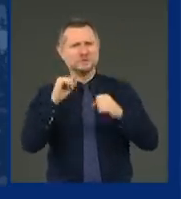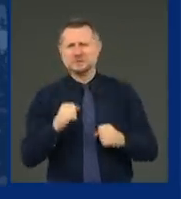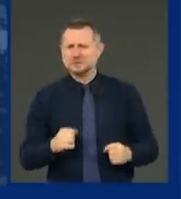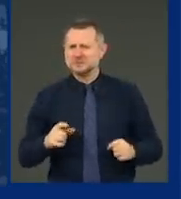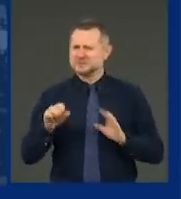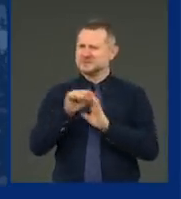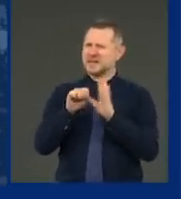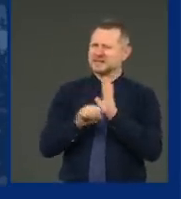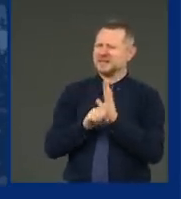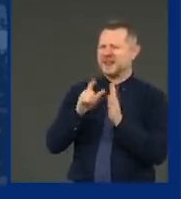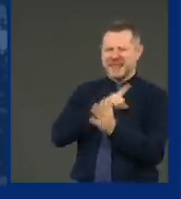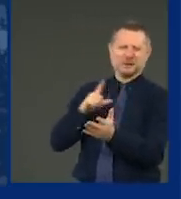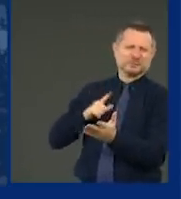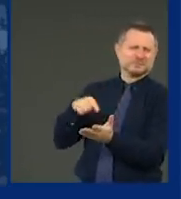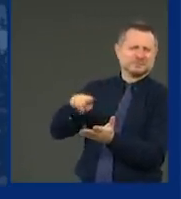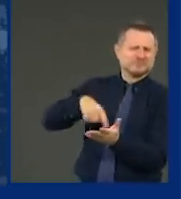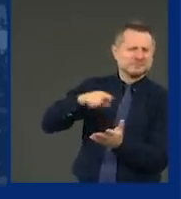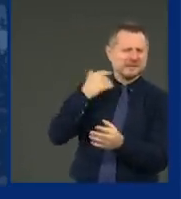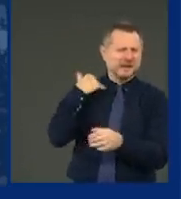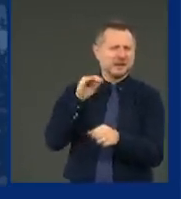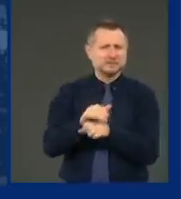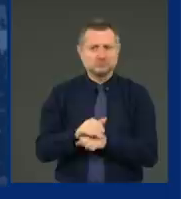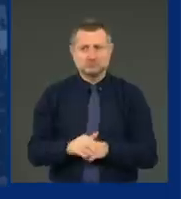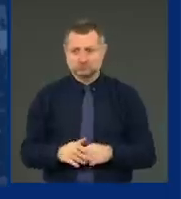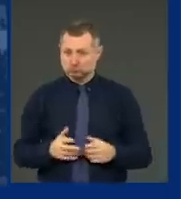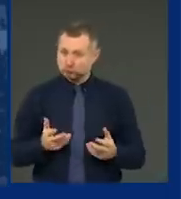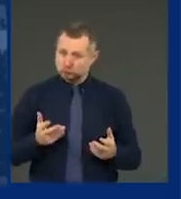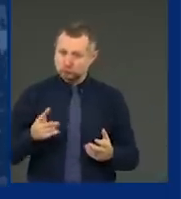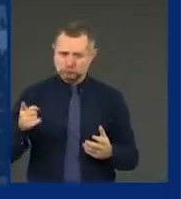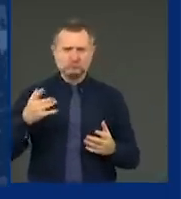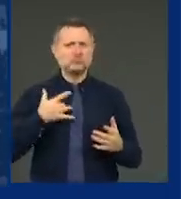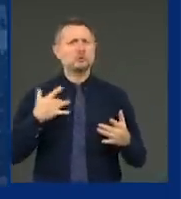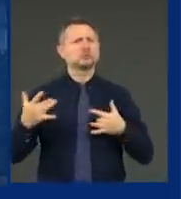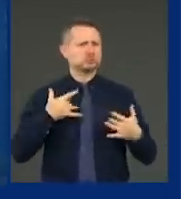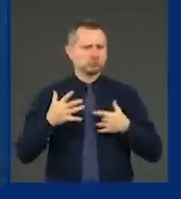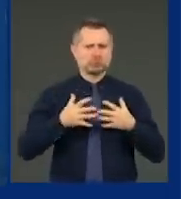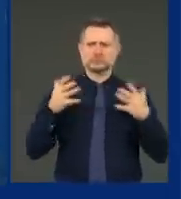and there is a significant amount of concern about what actions were taken.